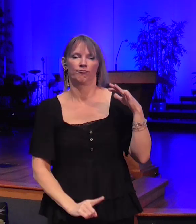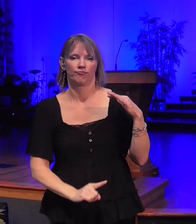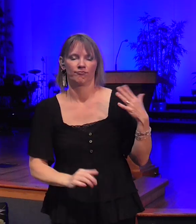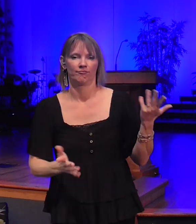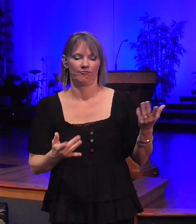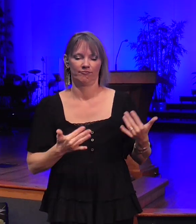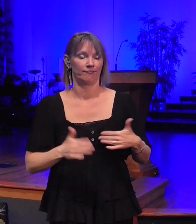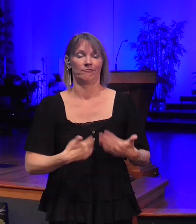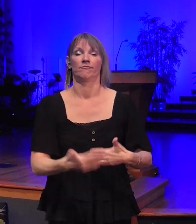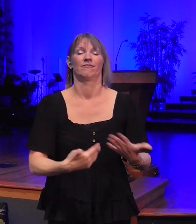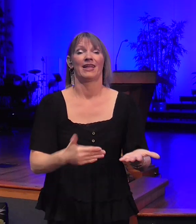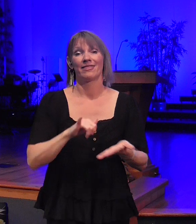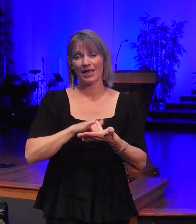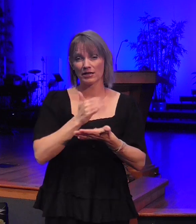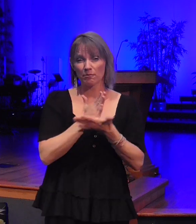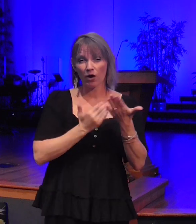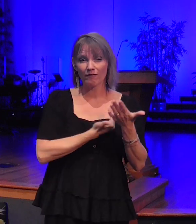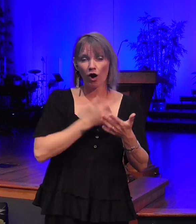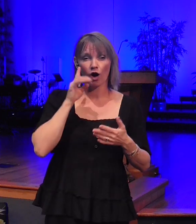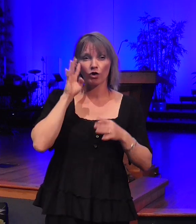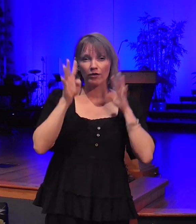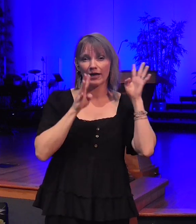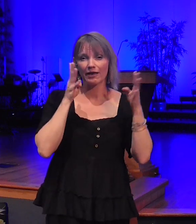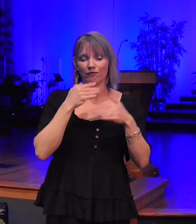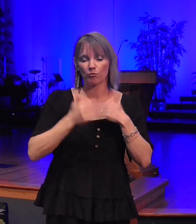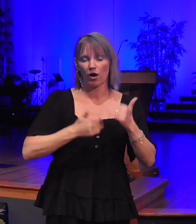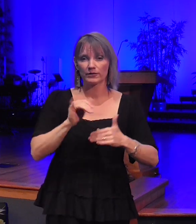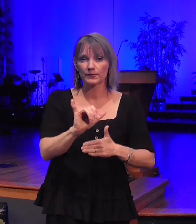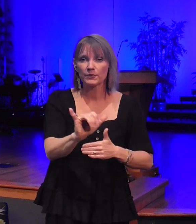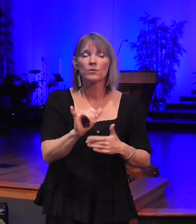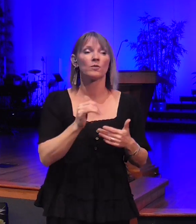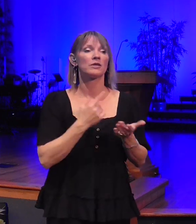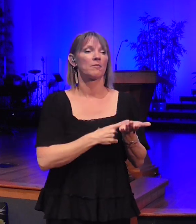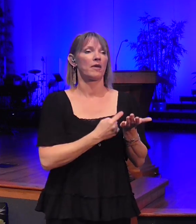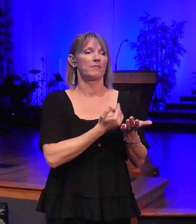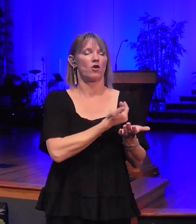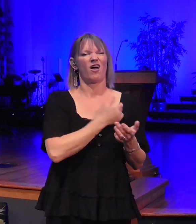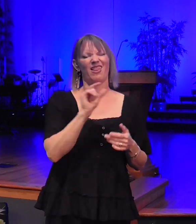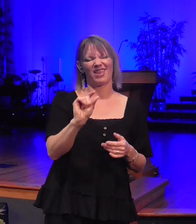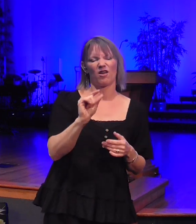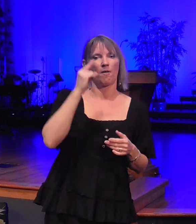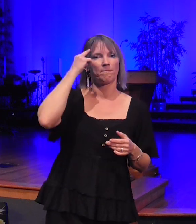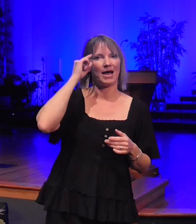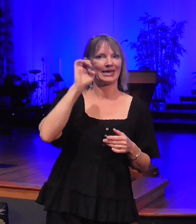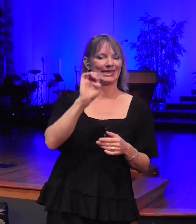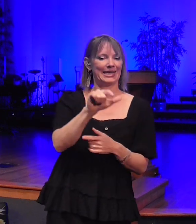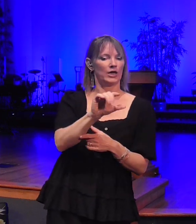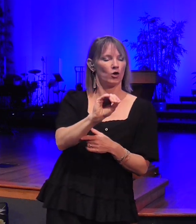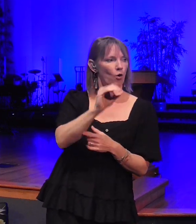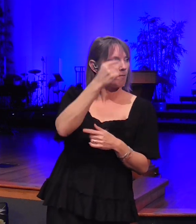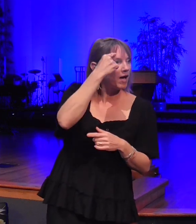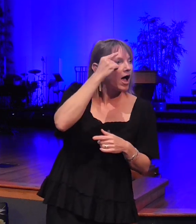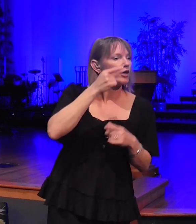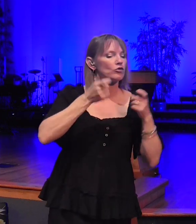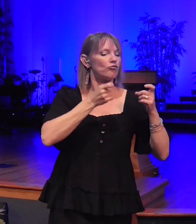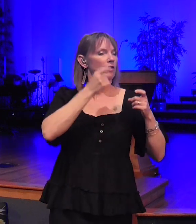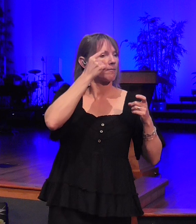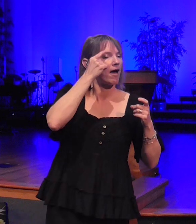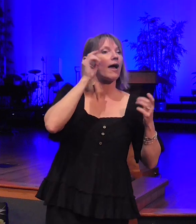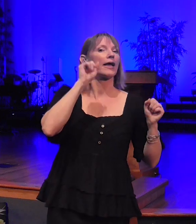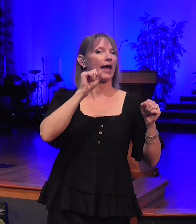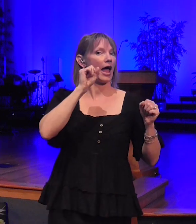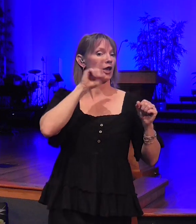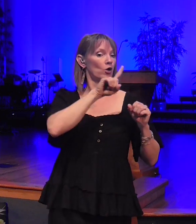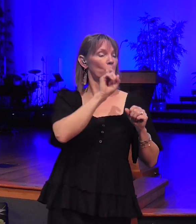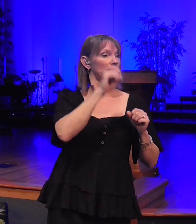too. Our little mind, what we often call the ego mind, our controlling mind, it can articulate these questions, but then it